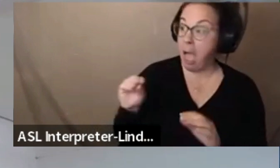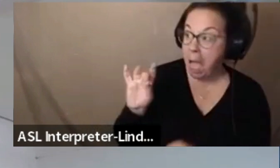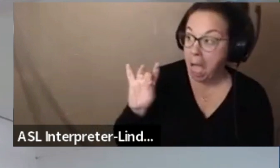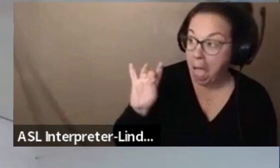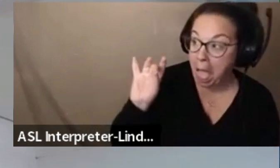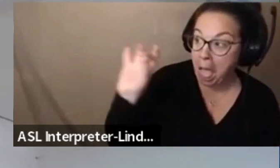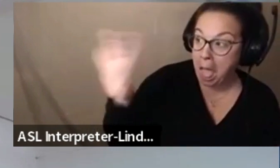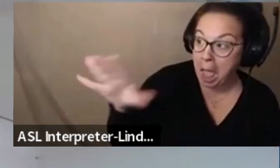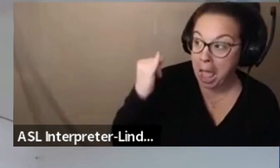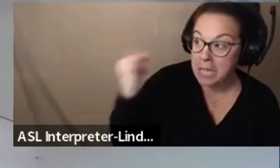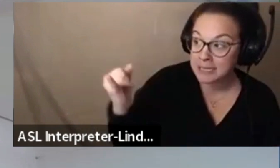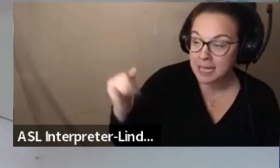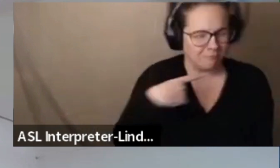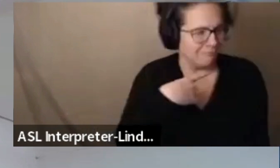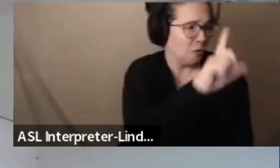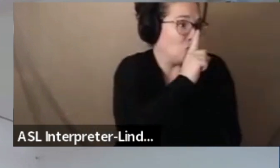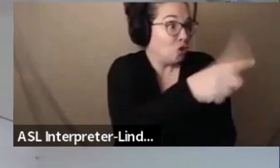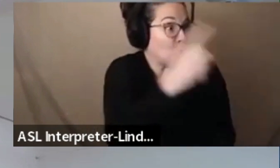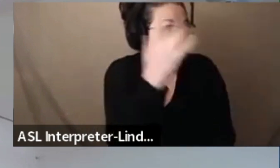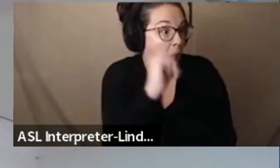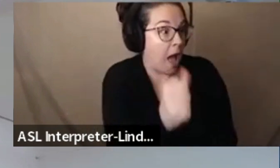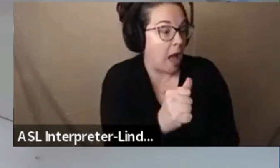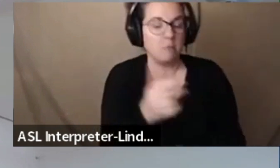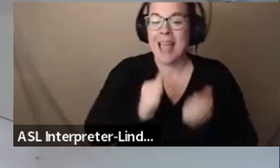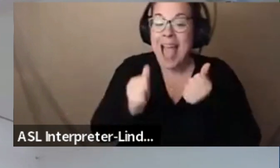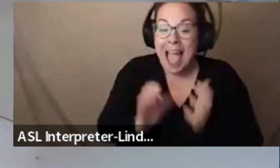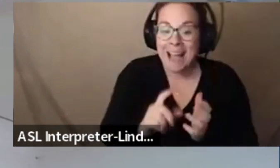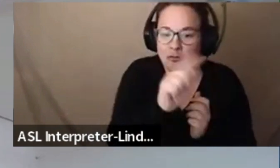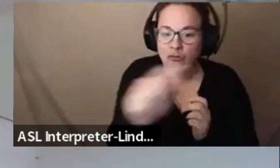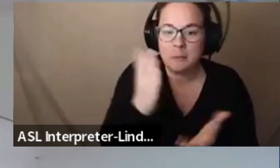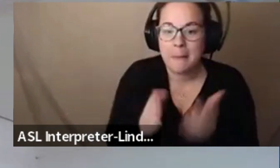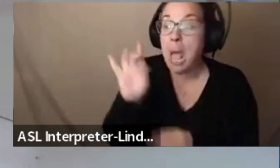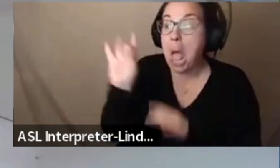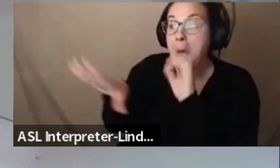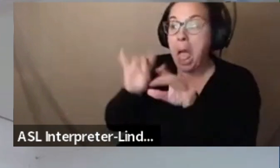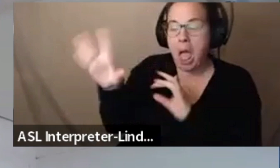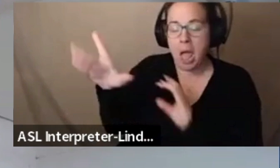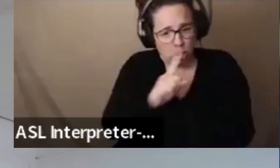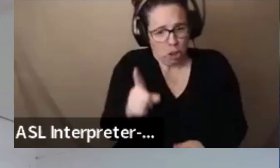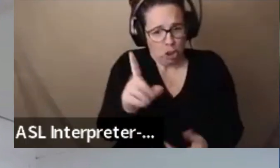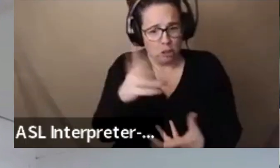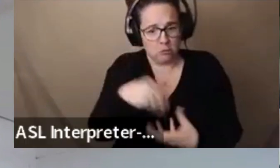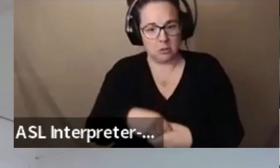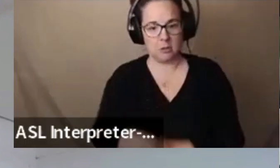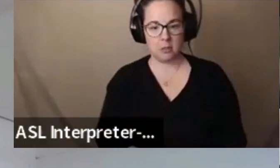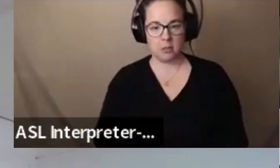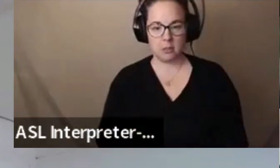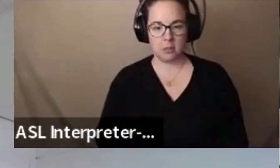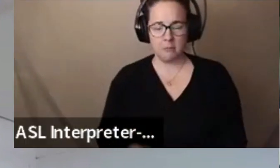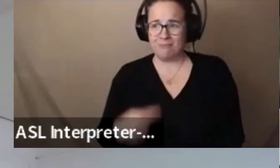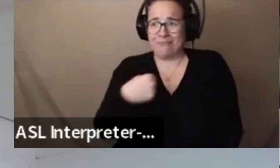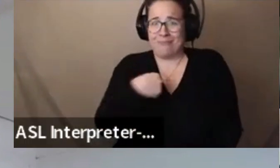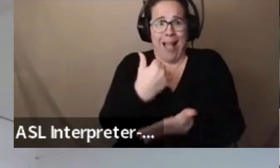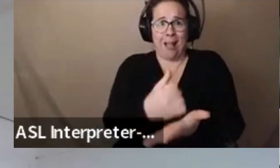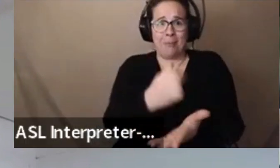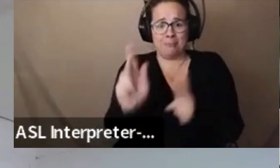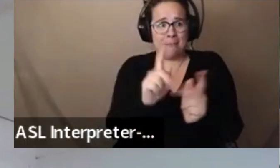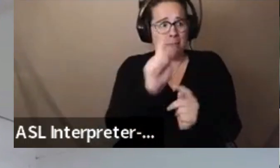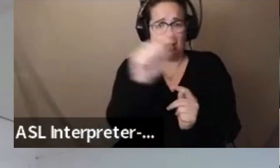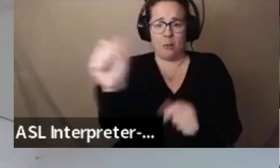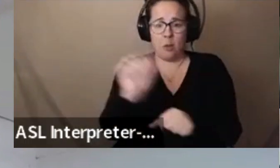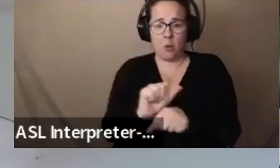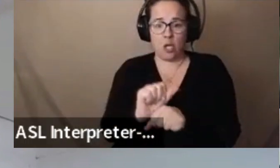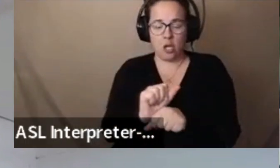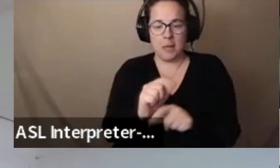that happened. I'm sure the actors came up with stuff. That happens. So I collaborate with people all the time, and I help with their work sometimes. But it's